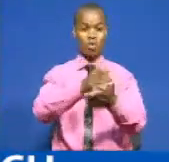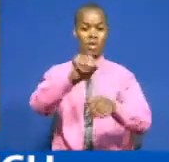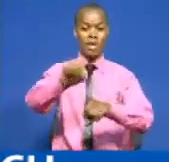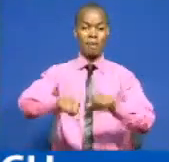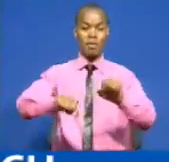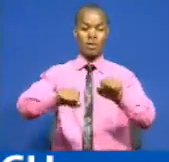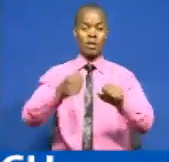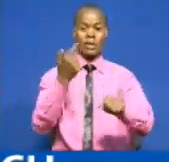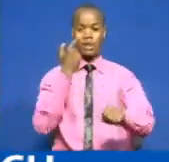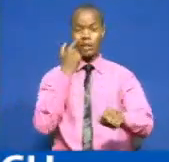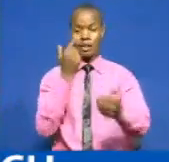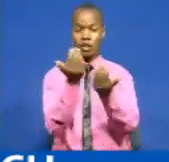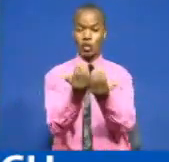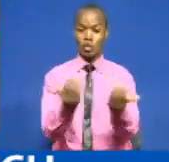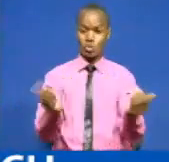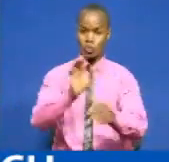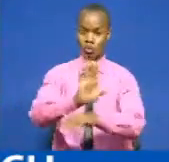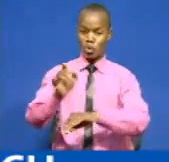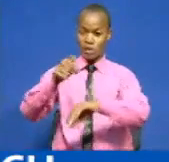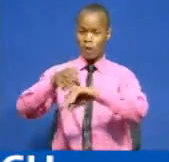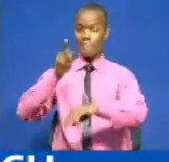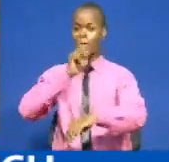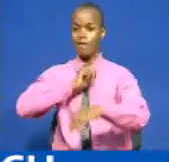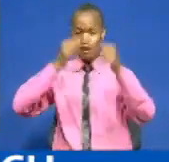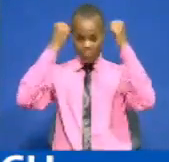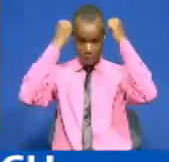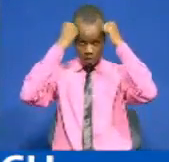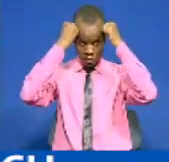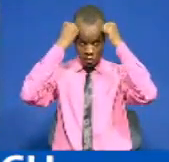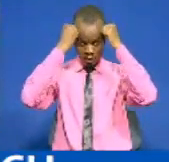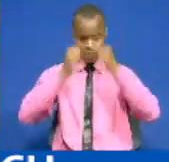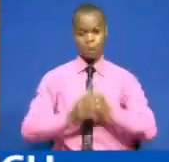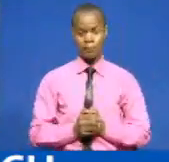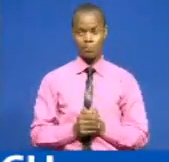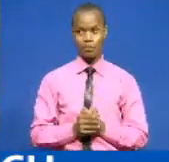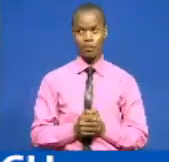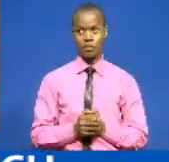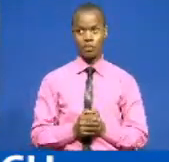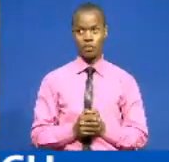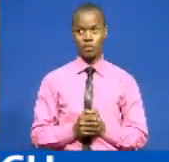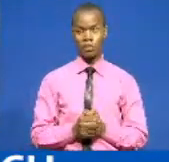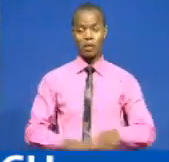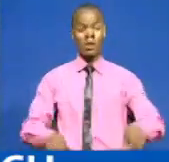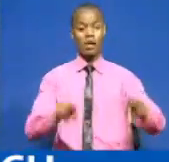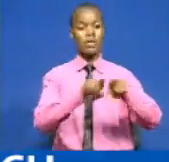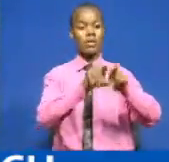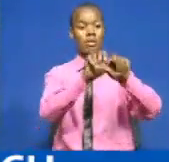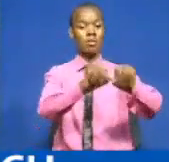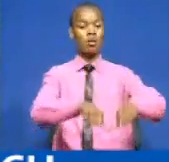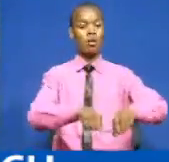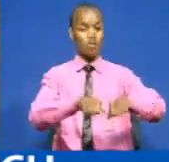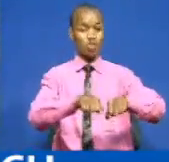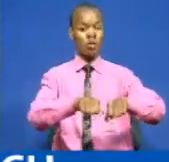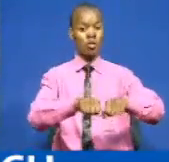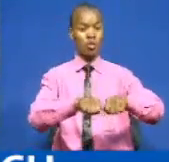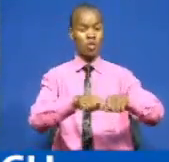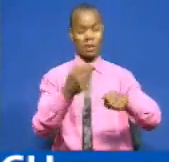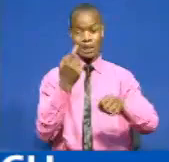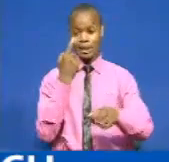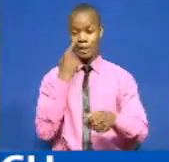your children through education, and hopefully to see them through to starting their new